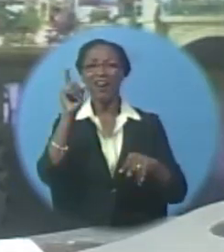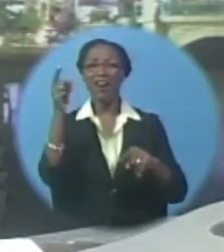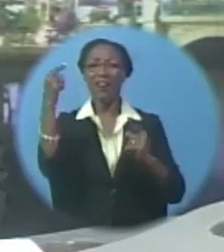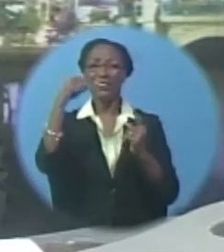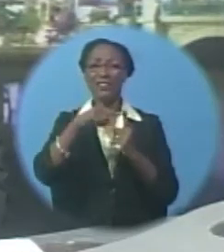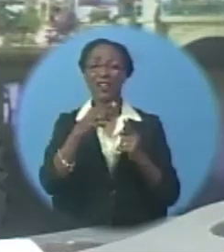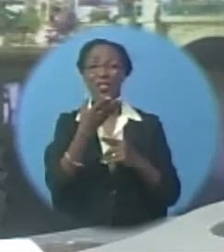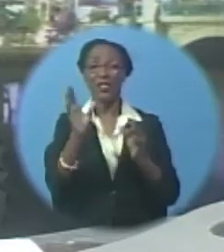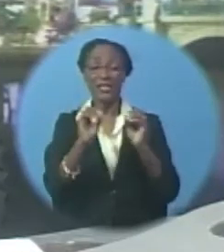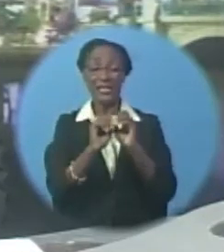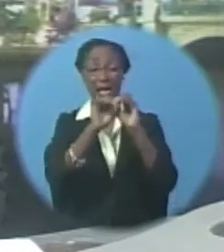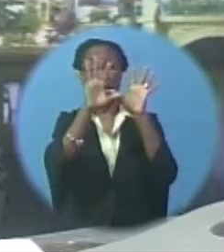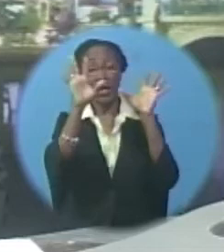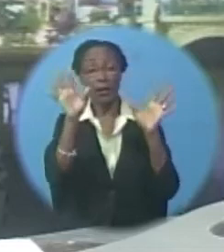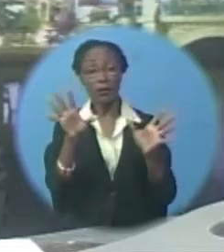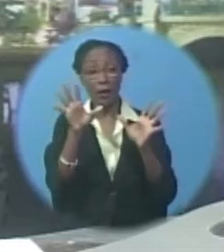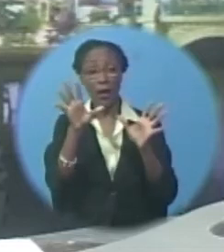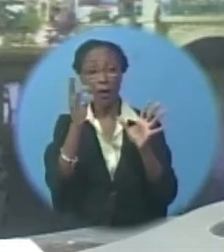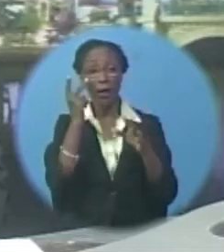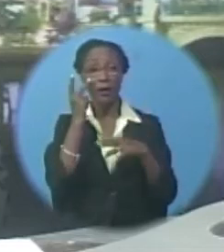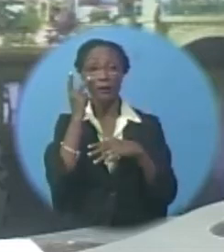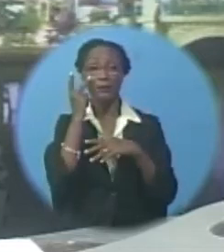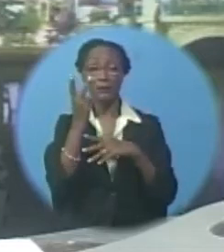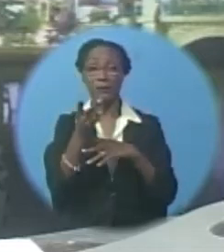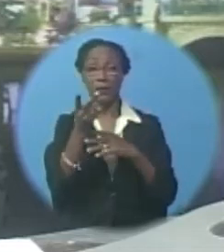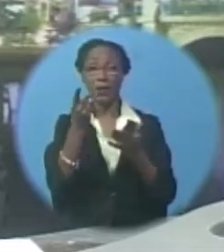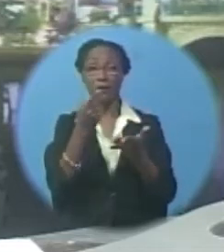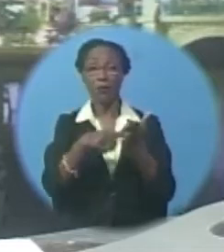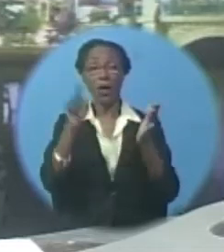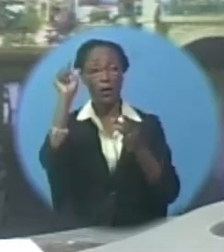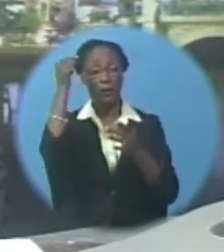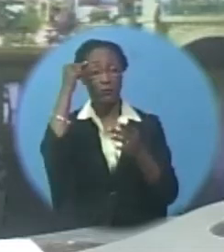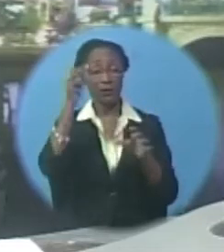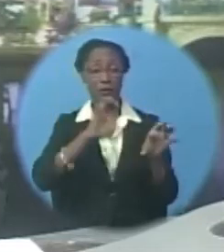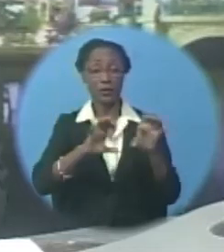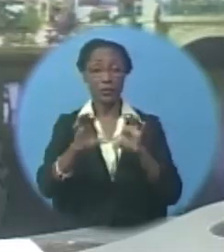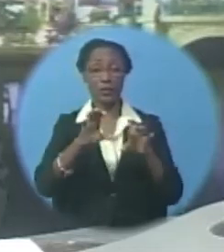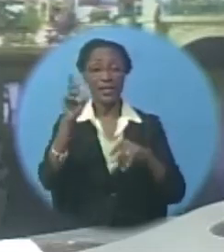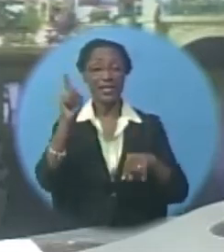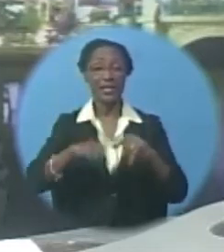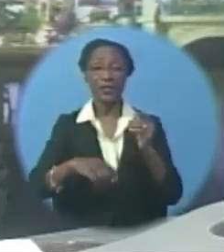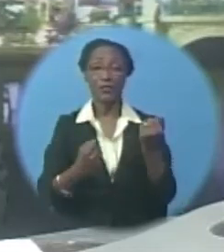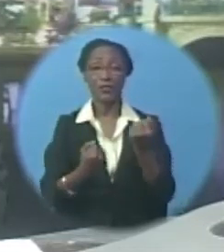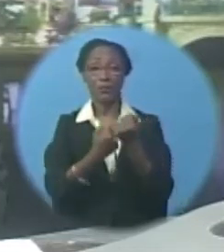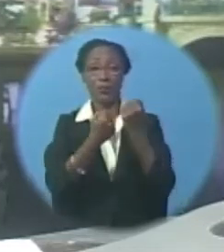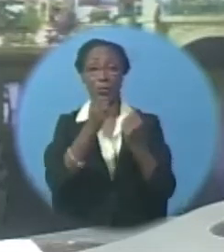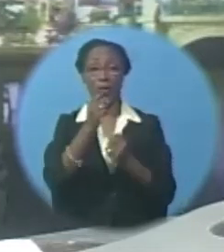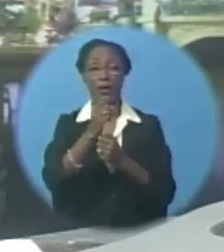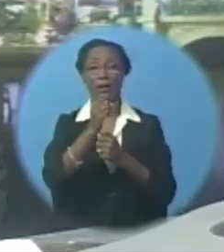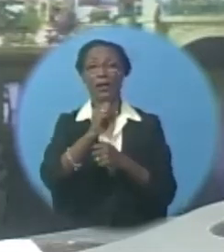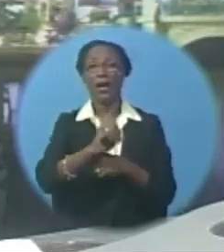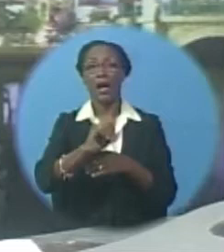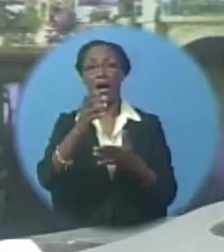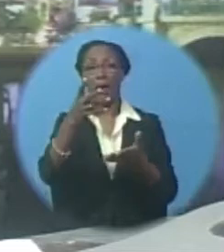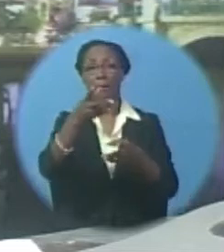a further $750 million through the insurance of Treasury bills. He further accused